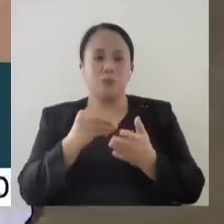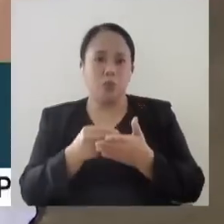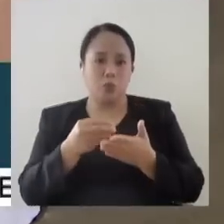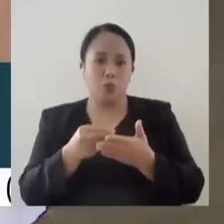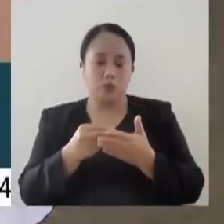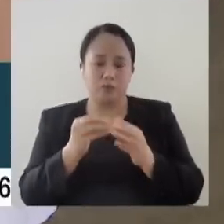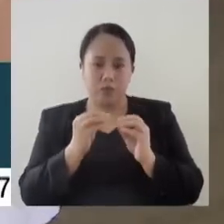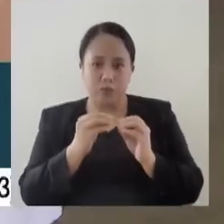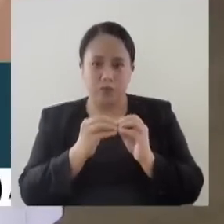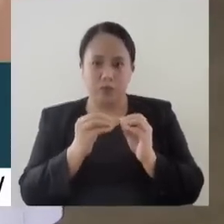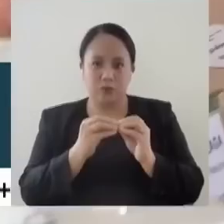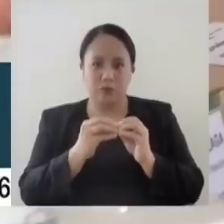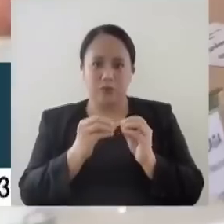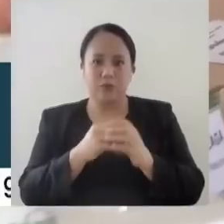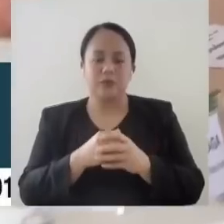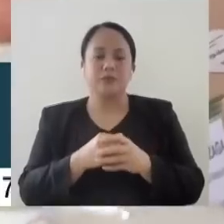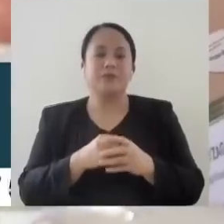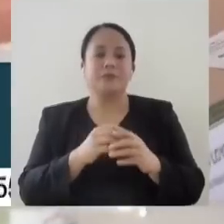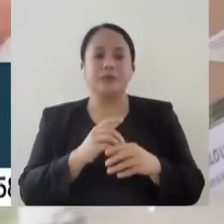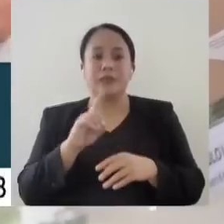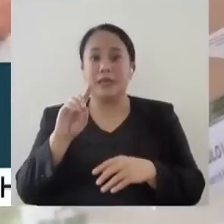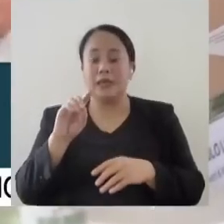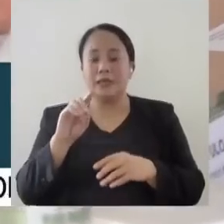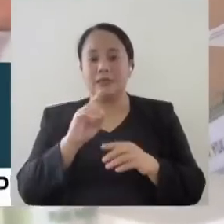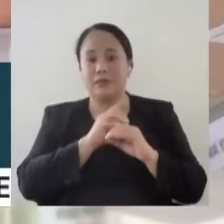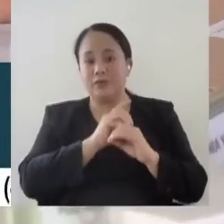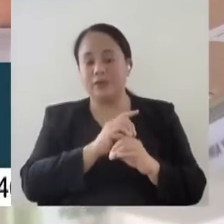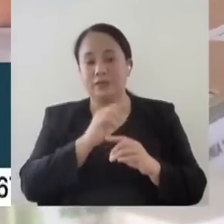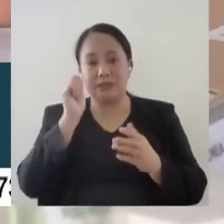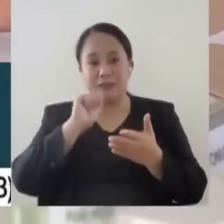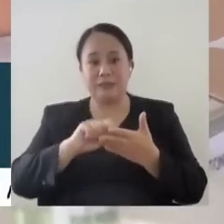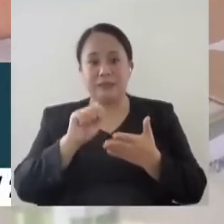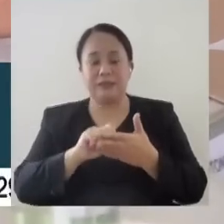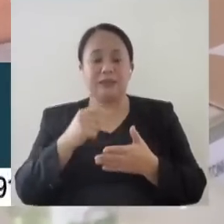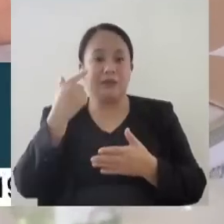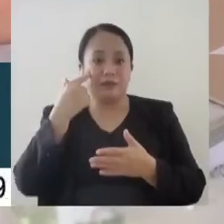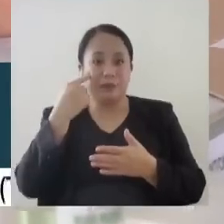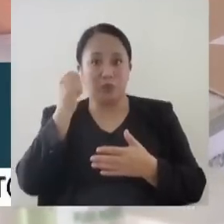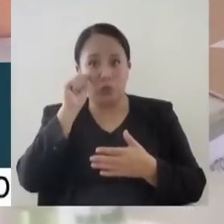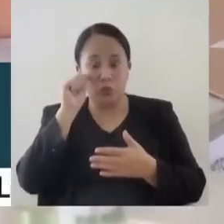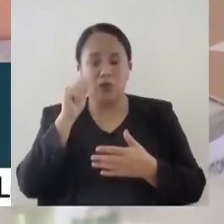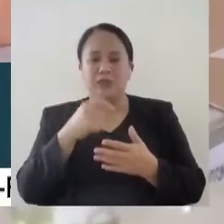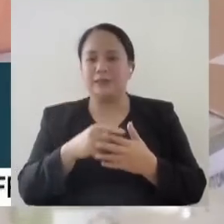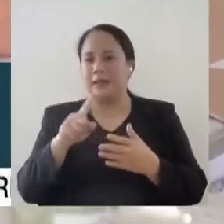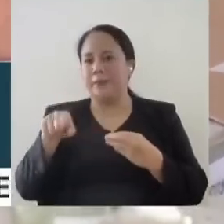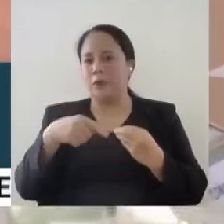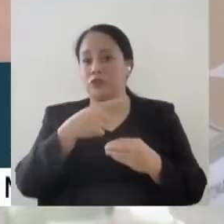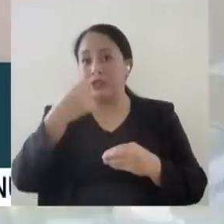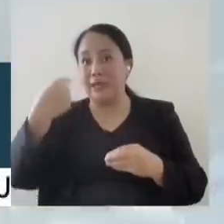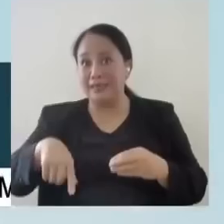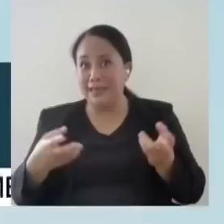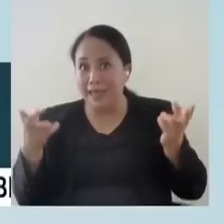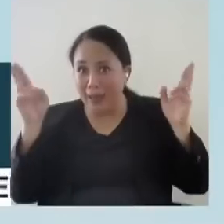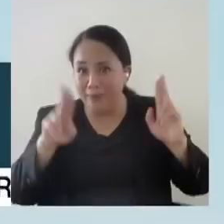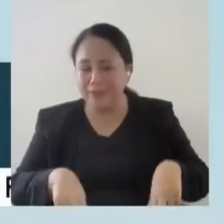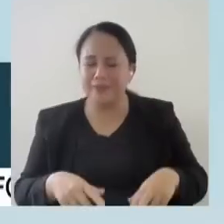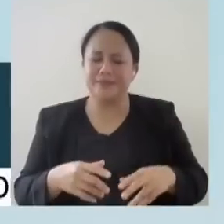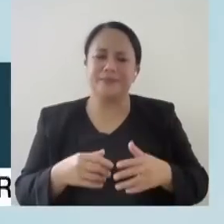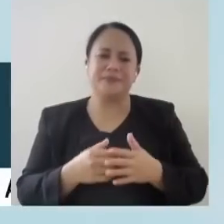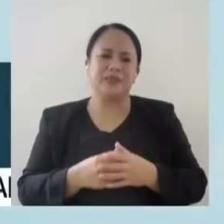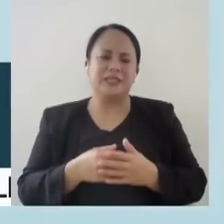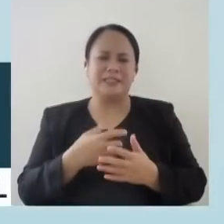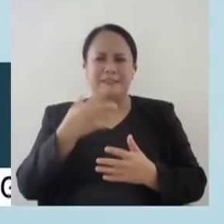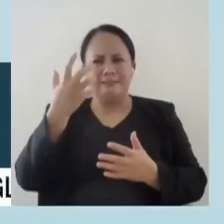Secretary Gilberto Chudoro Jr. for his part expressed outrage over the Chinese Coast Guard's latest act of aggression. Teodoro